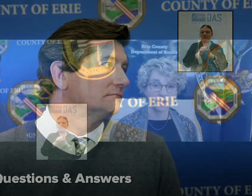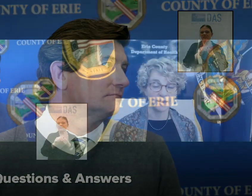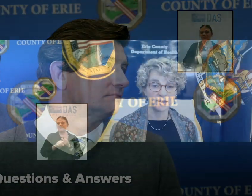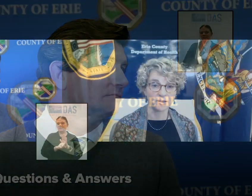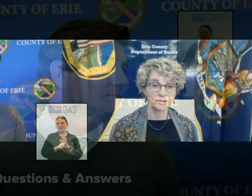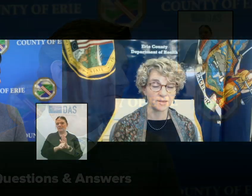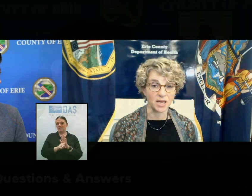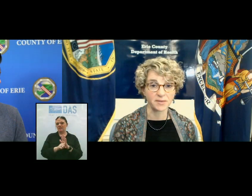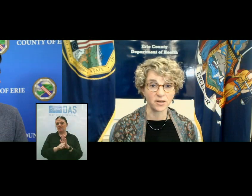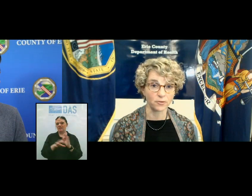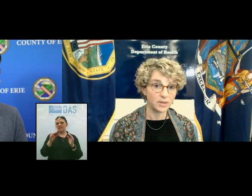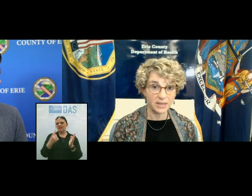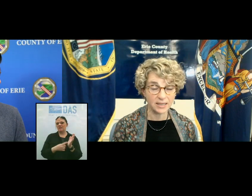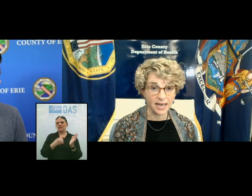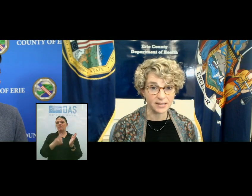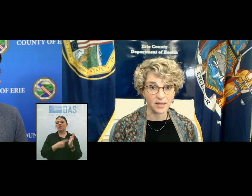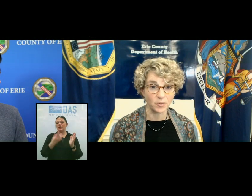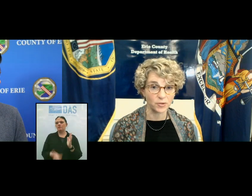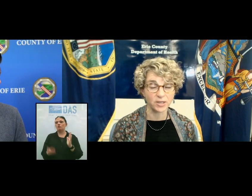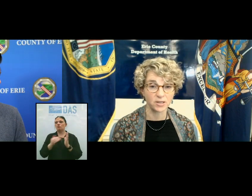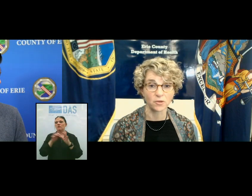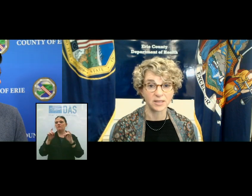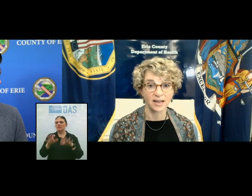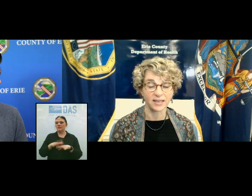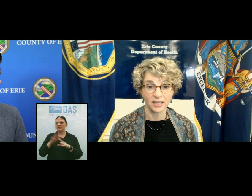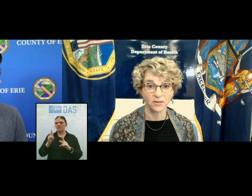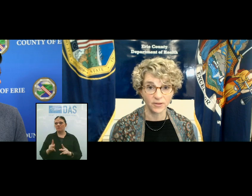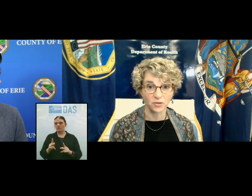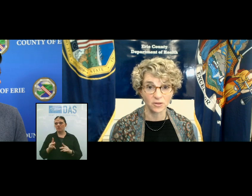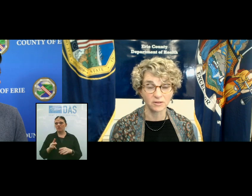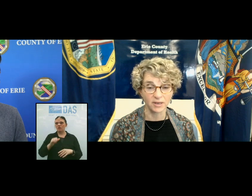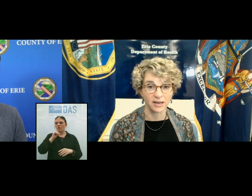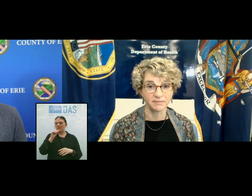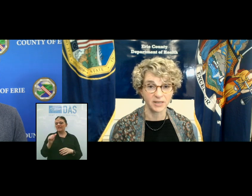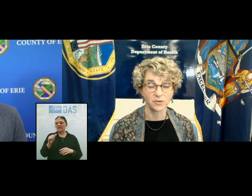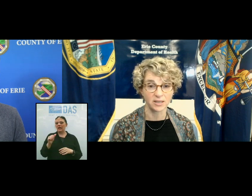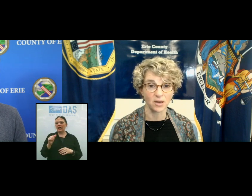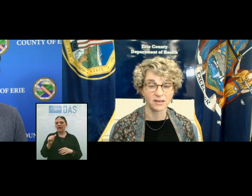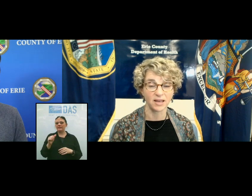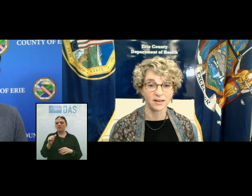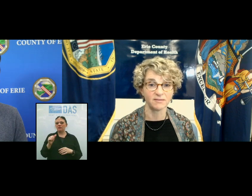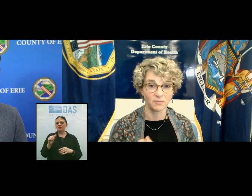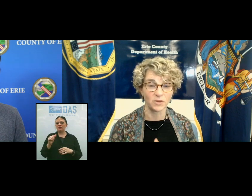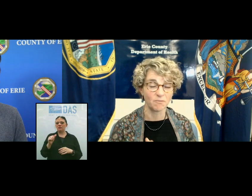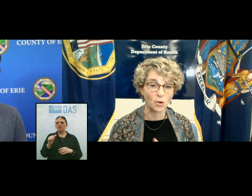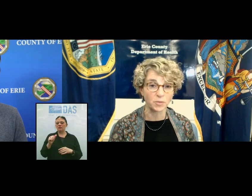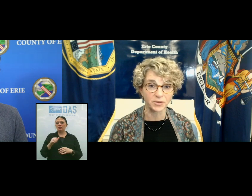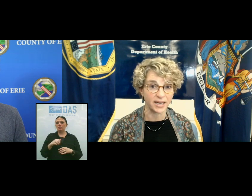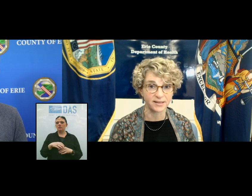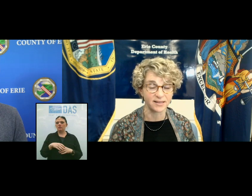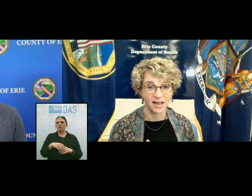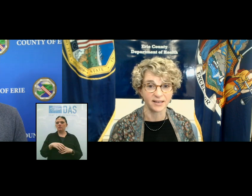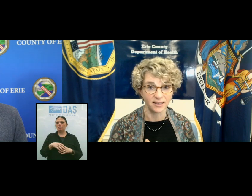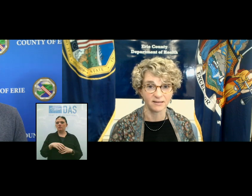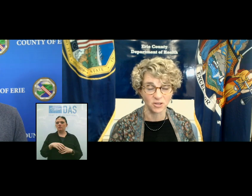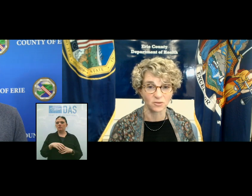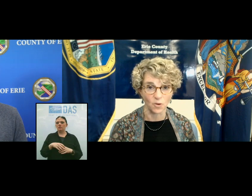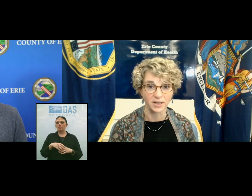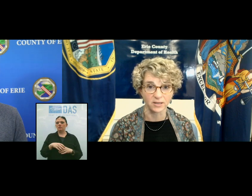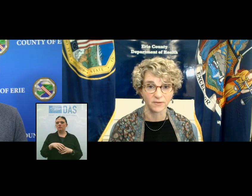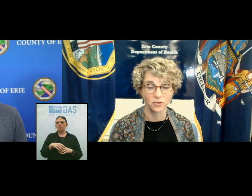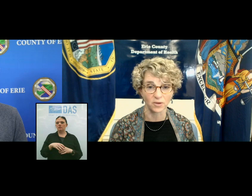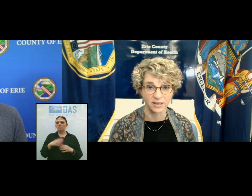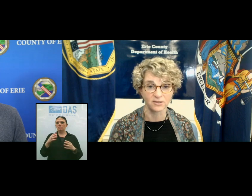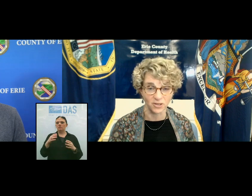and sometimes there are repeat tests on a person, so it's not an individual. That multiple tests is not in just